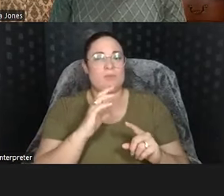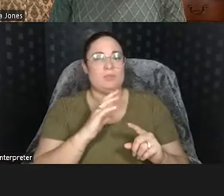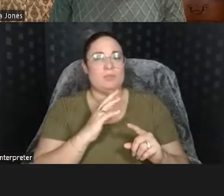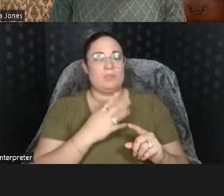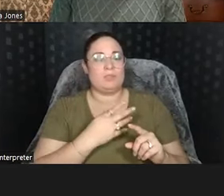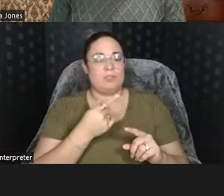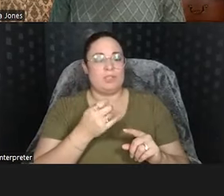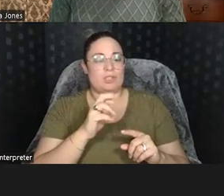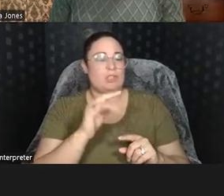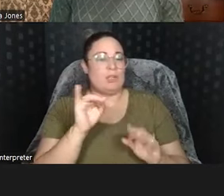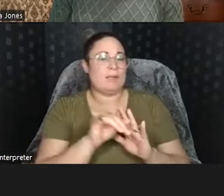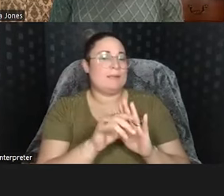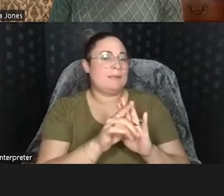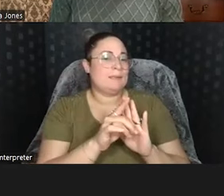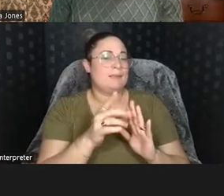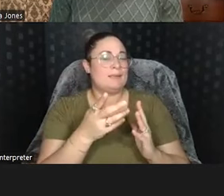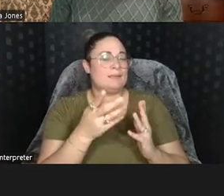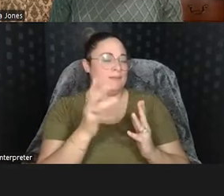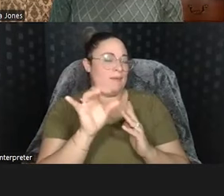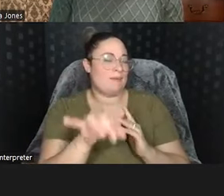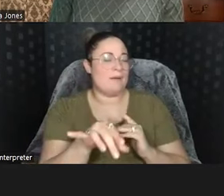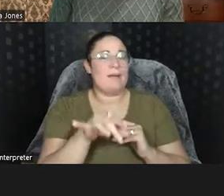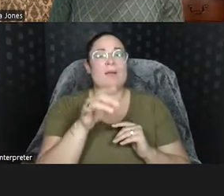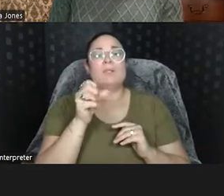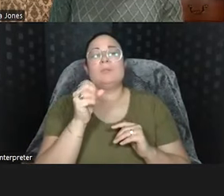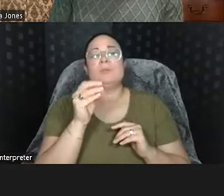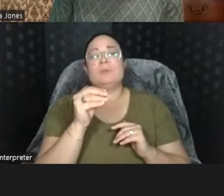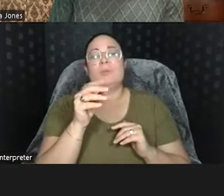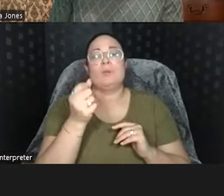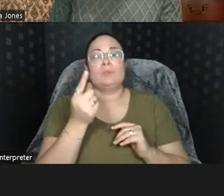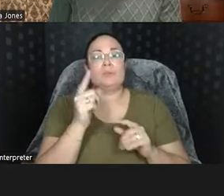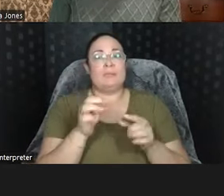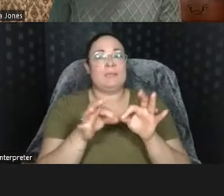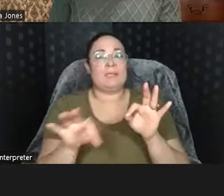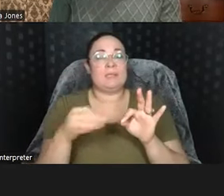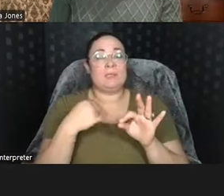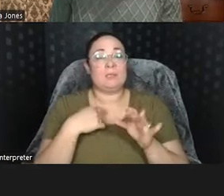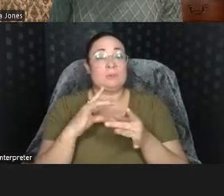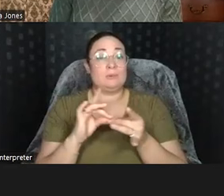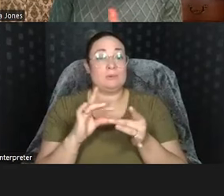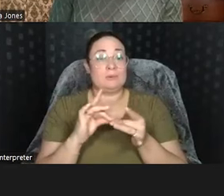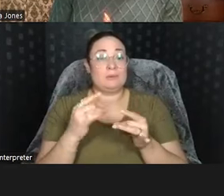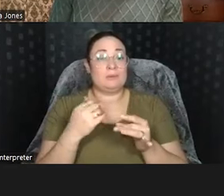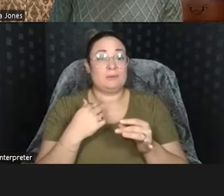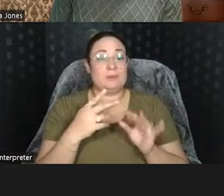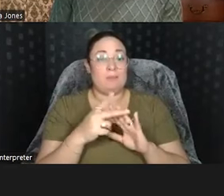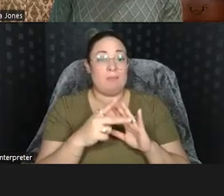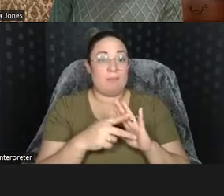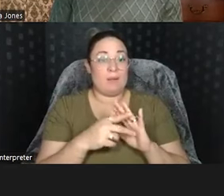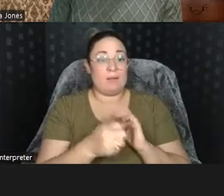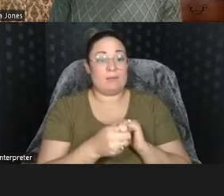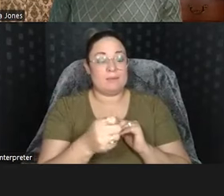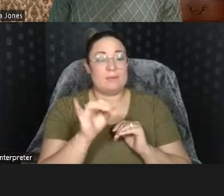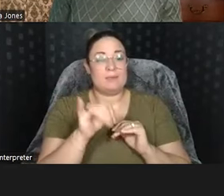identity around that. So we have to understand how the language that we're using, the policies that are being put forth, are the result